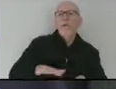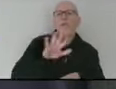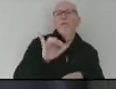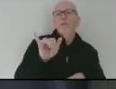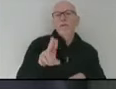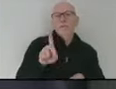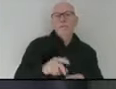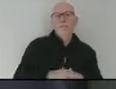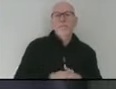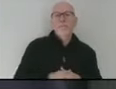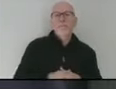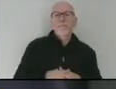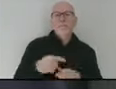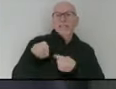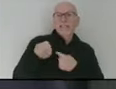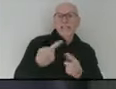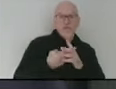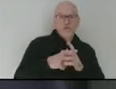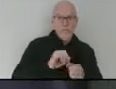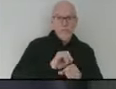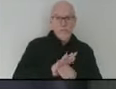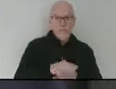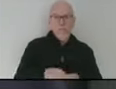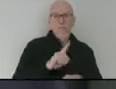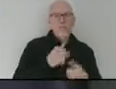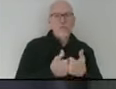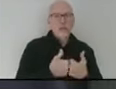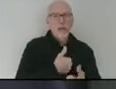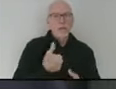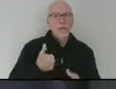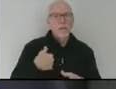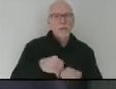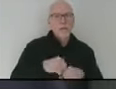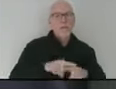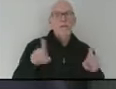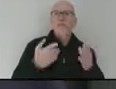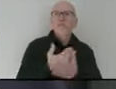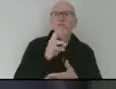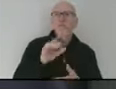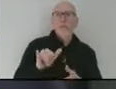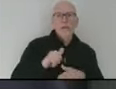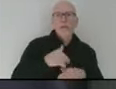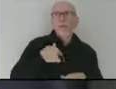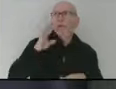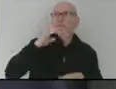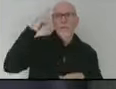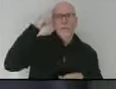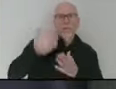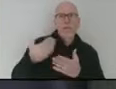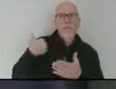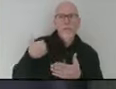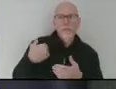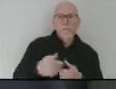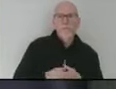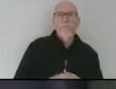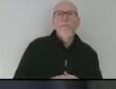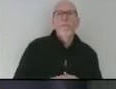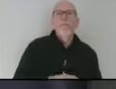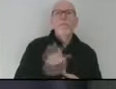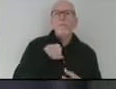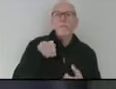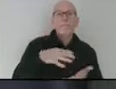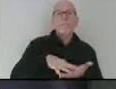And since the start of this pandemic, this has challenged us in ways that we could not comprehend. We've learned a